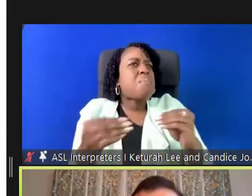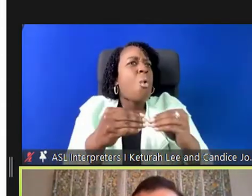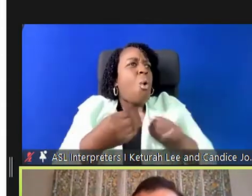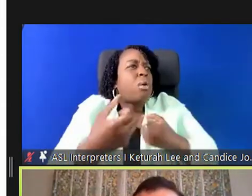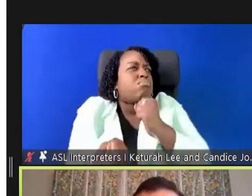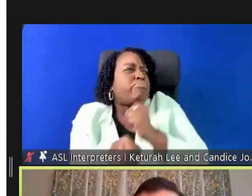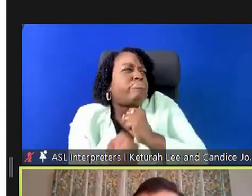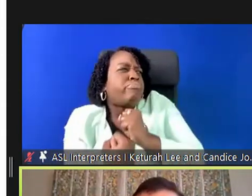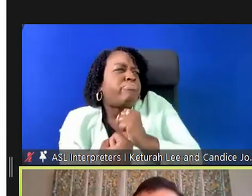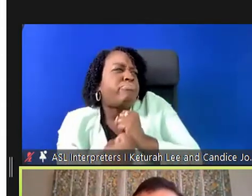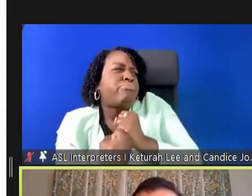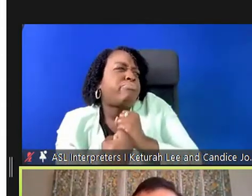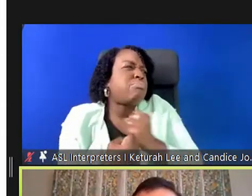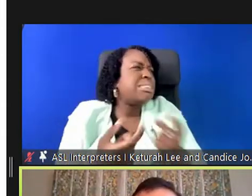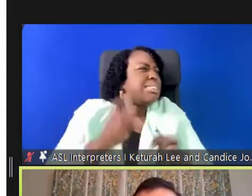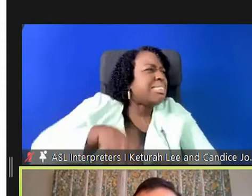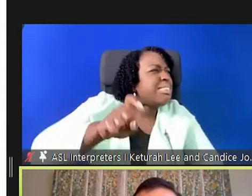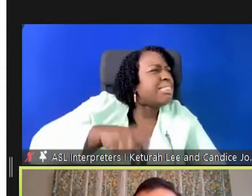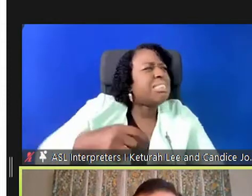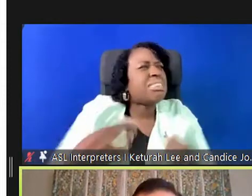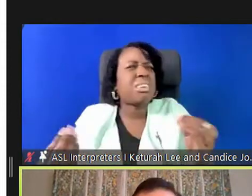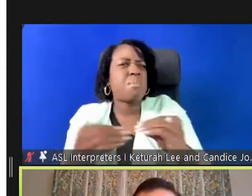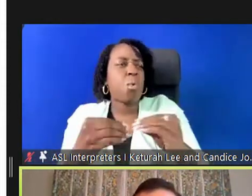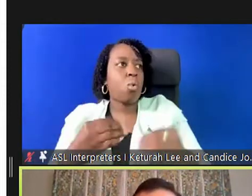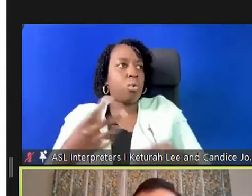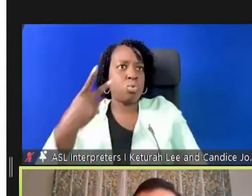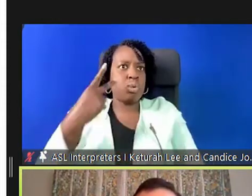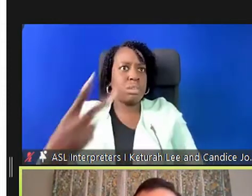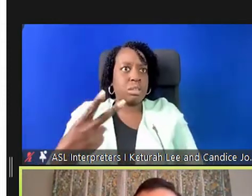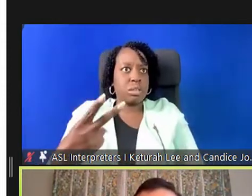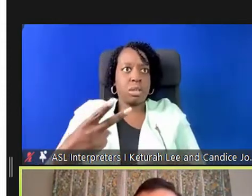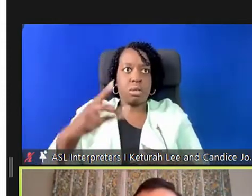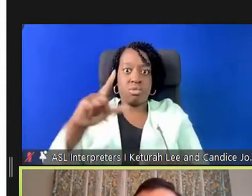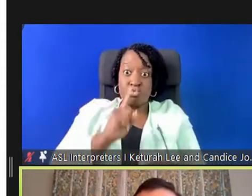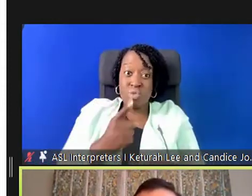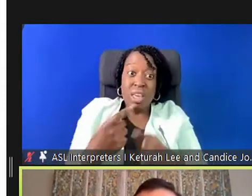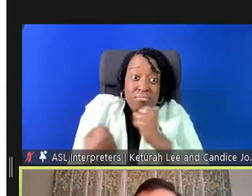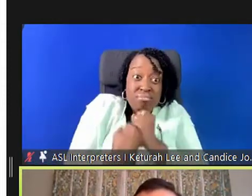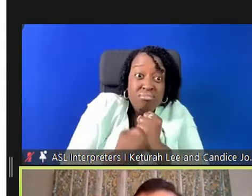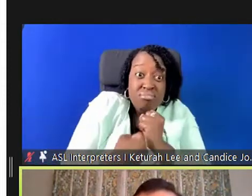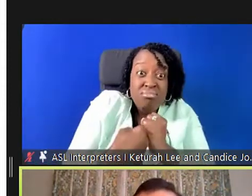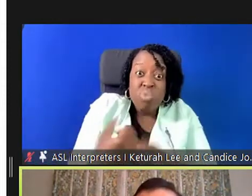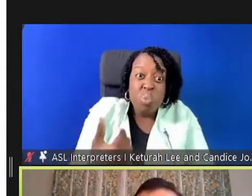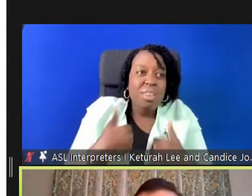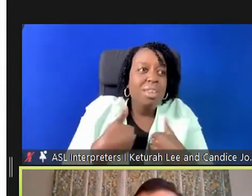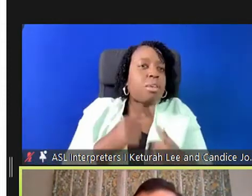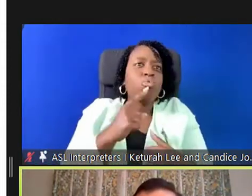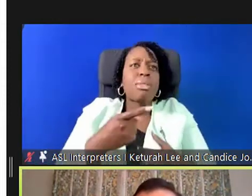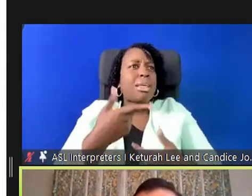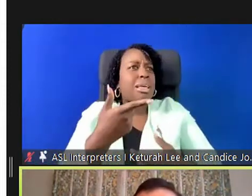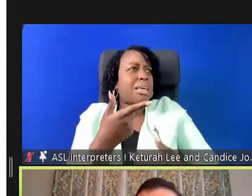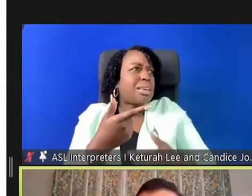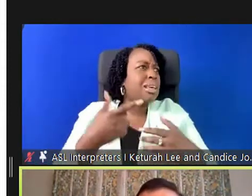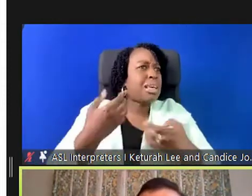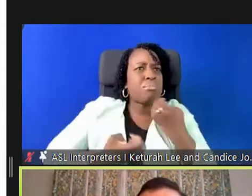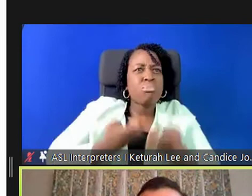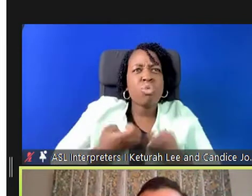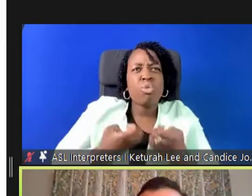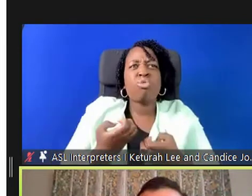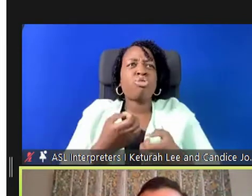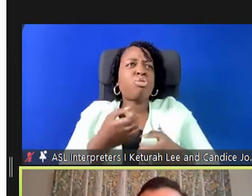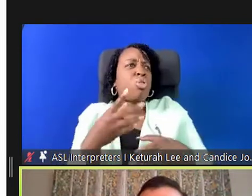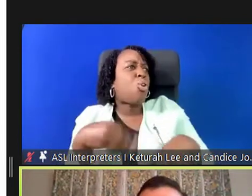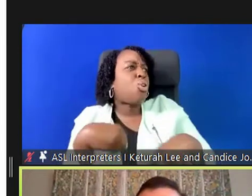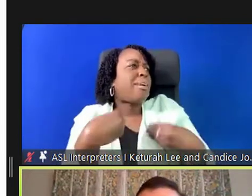others, substantial numbers feel frequently lonely, and many are cut off from emotional, financial, or caregiver support.